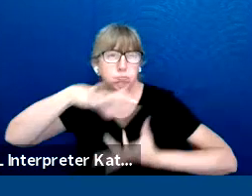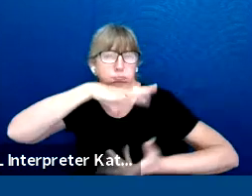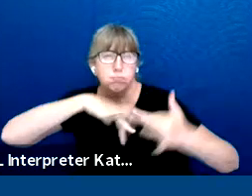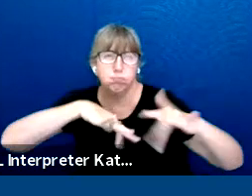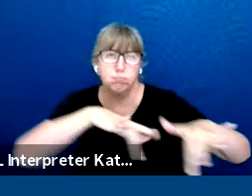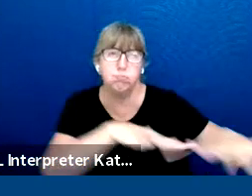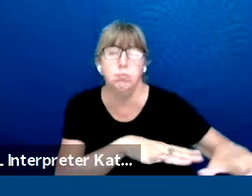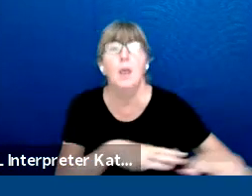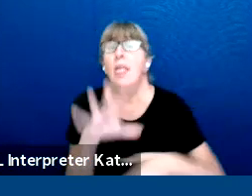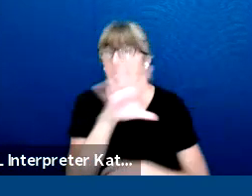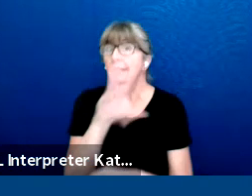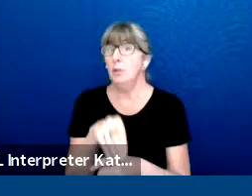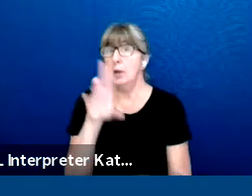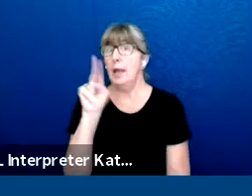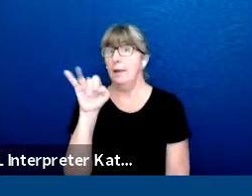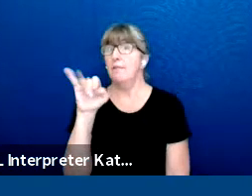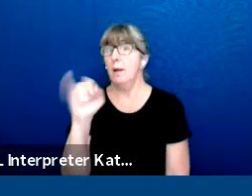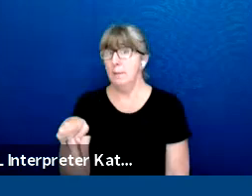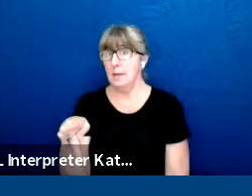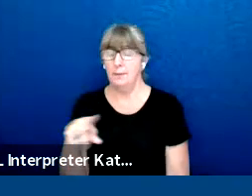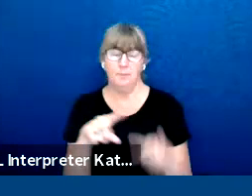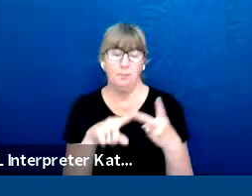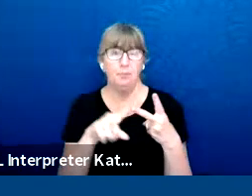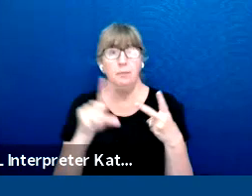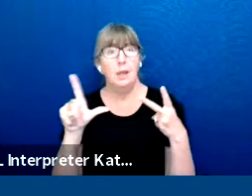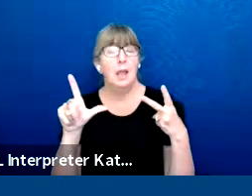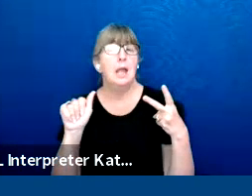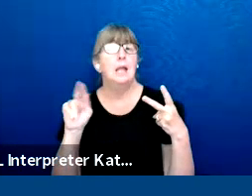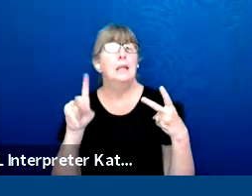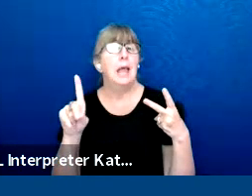NFIP. A landslide is where,